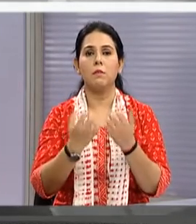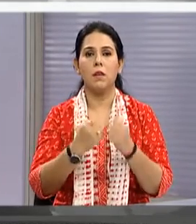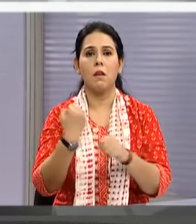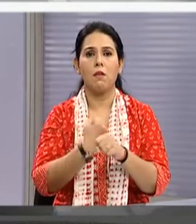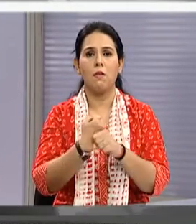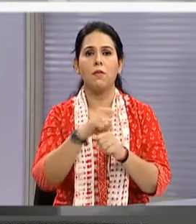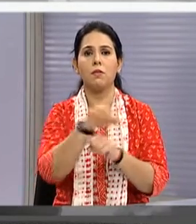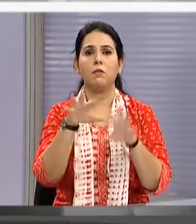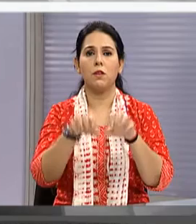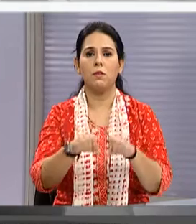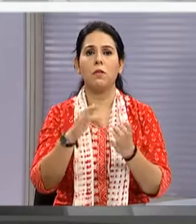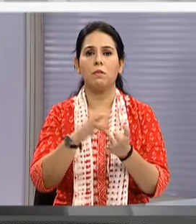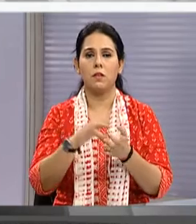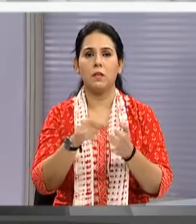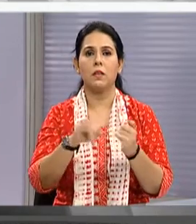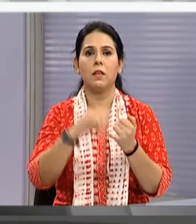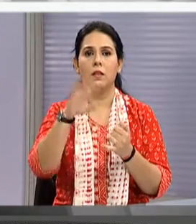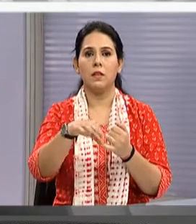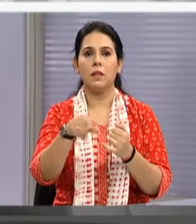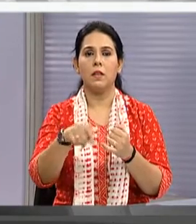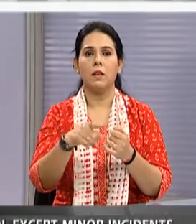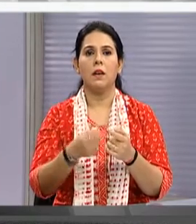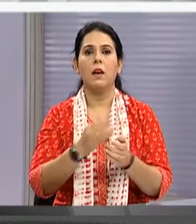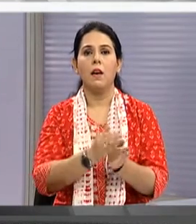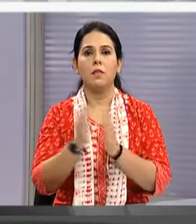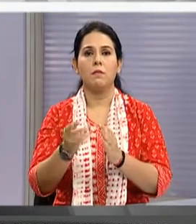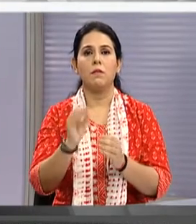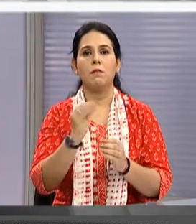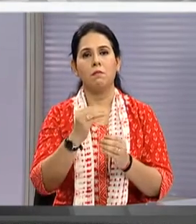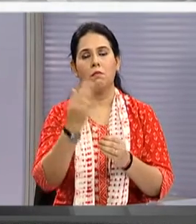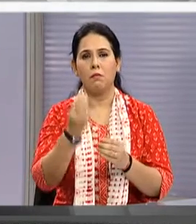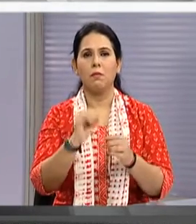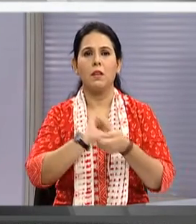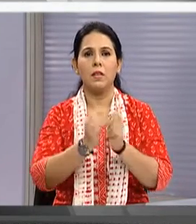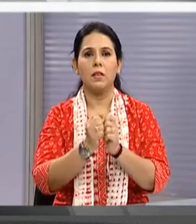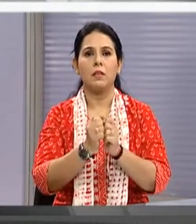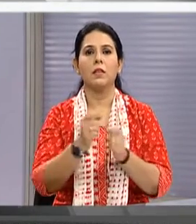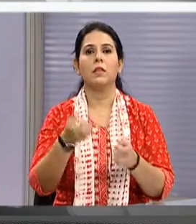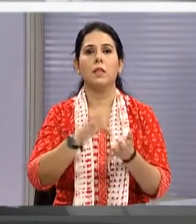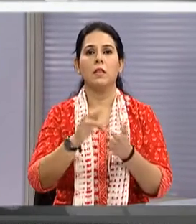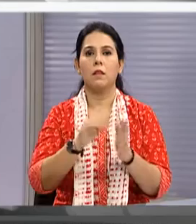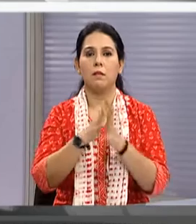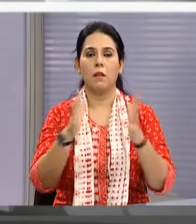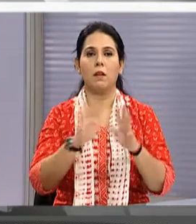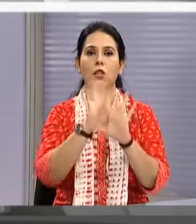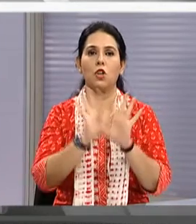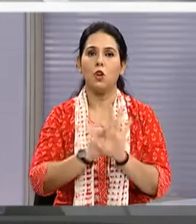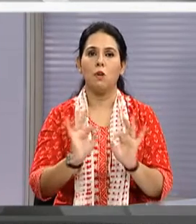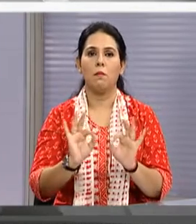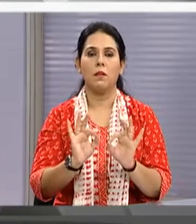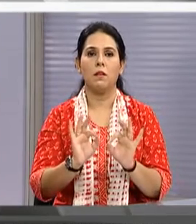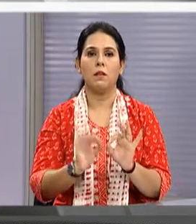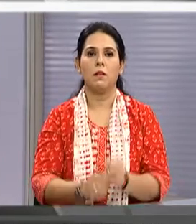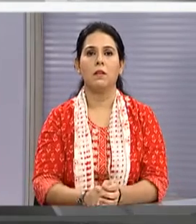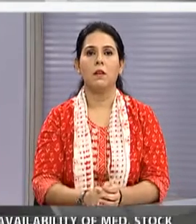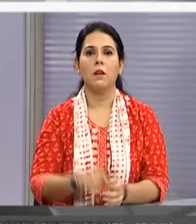are making all efforts to control the situation in the state. Except for some minor incidents, the situation is by and large